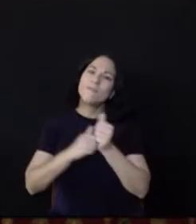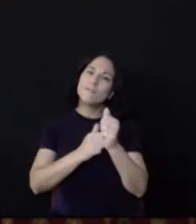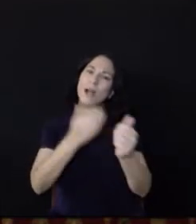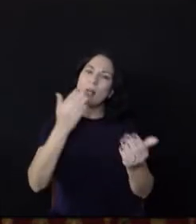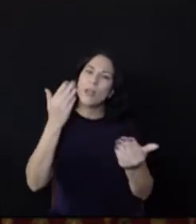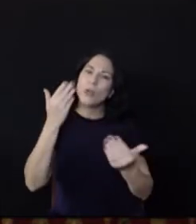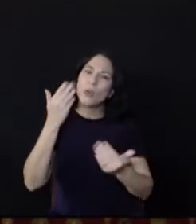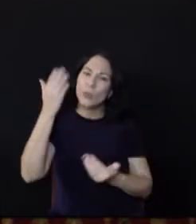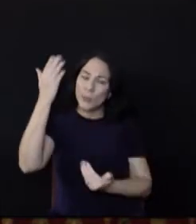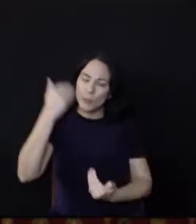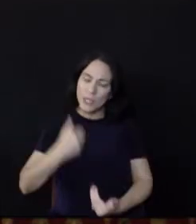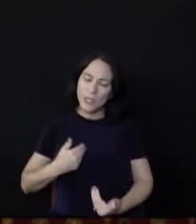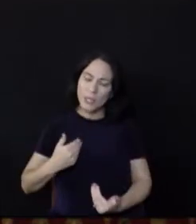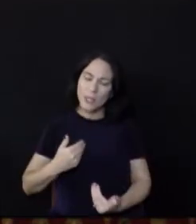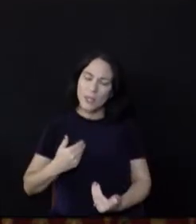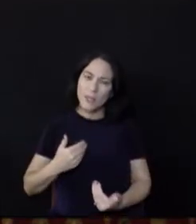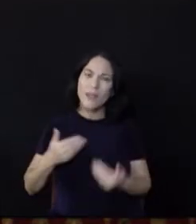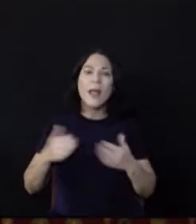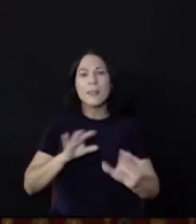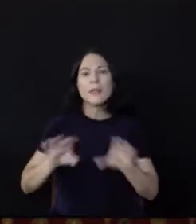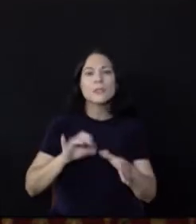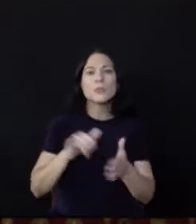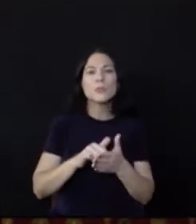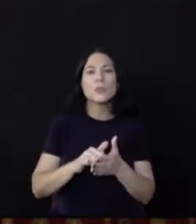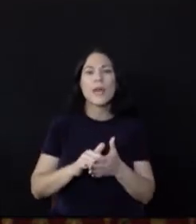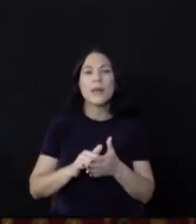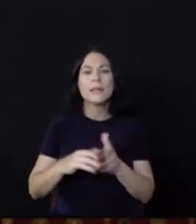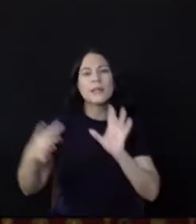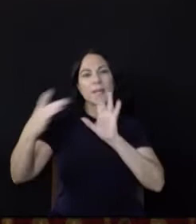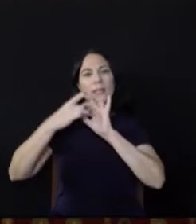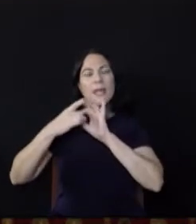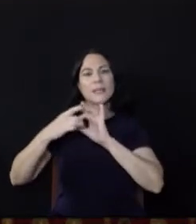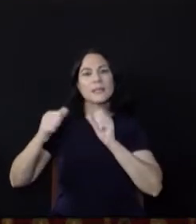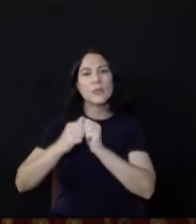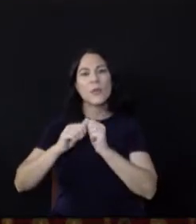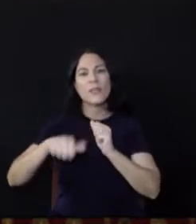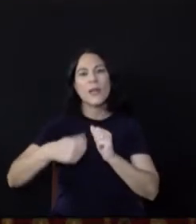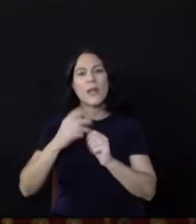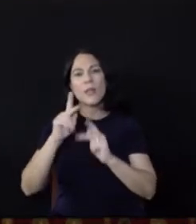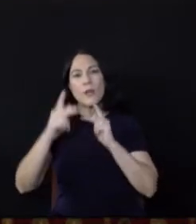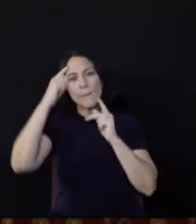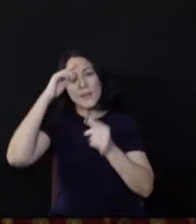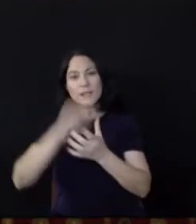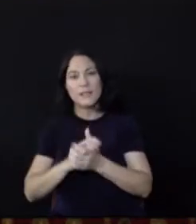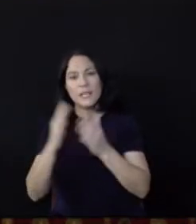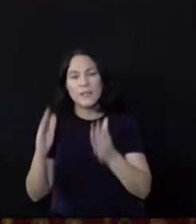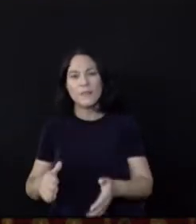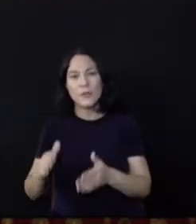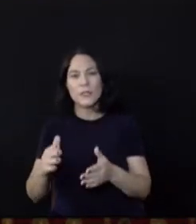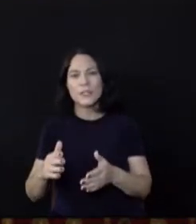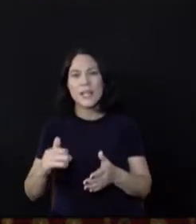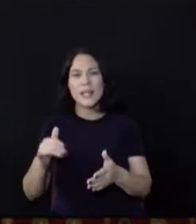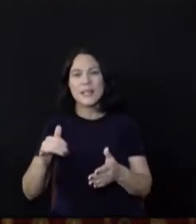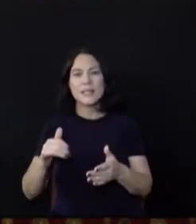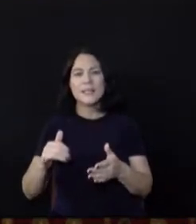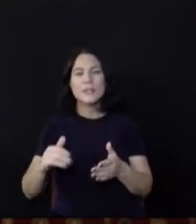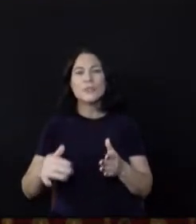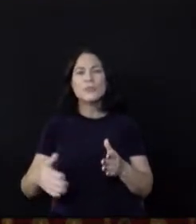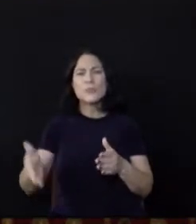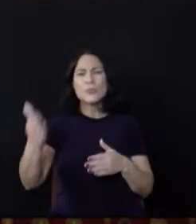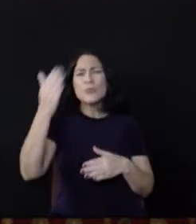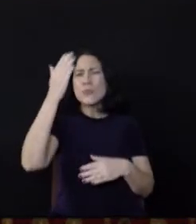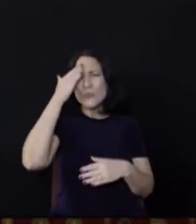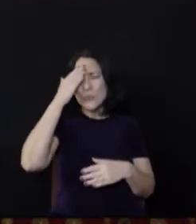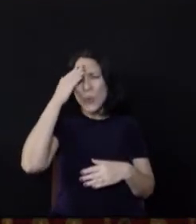And let's do that, connecting with other believers in ways where we can know who they are. They can know who